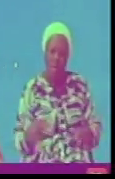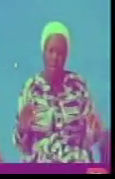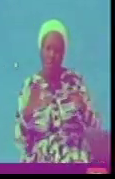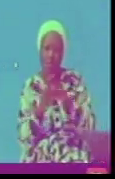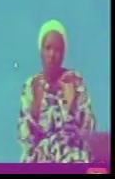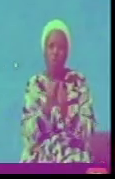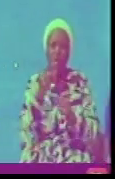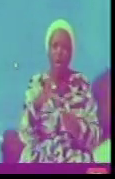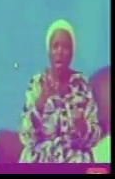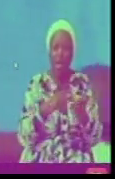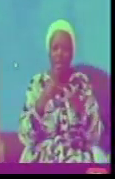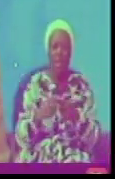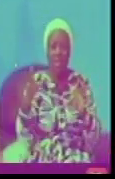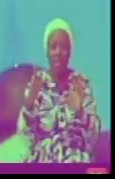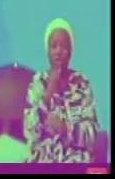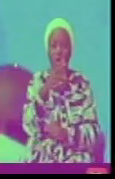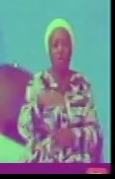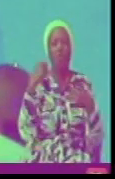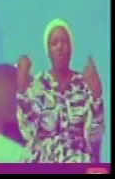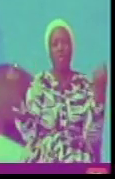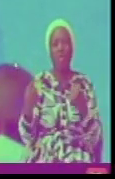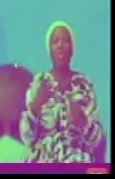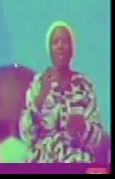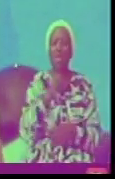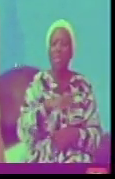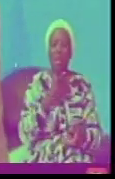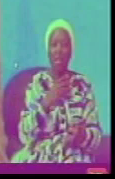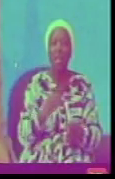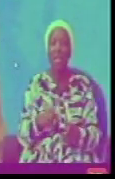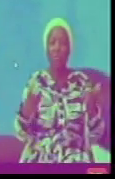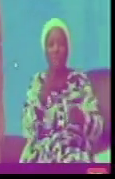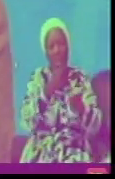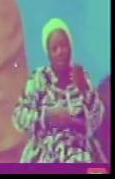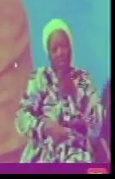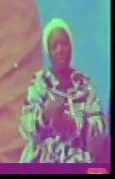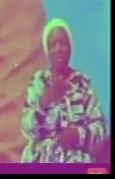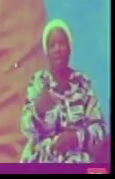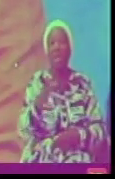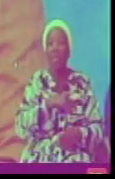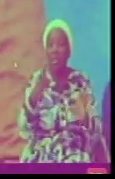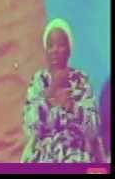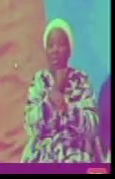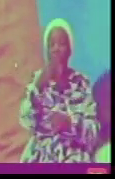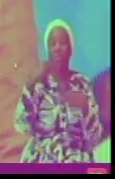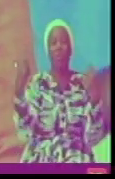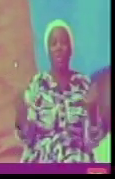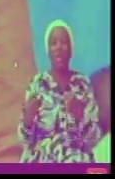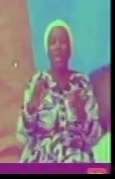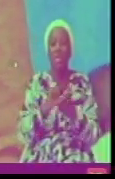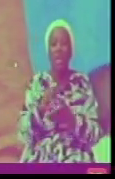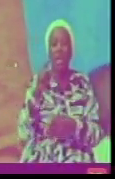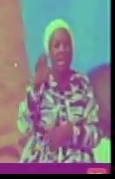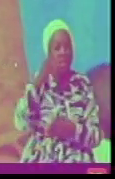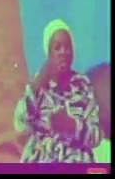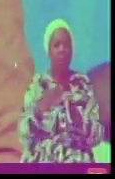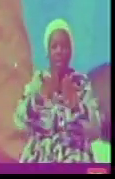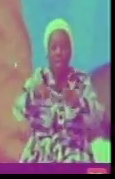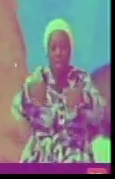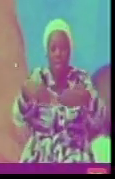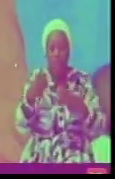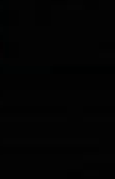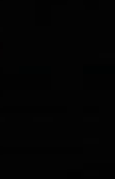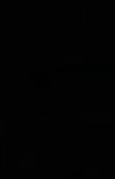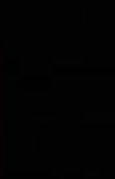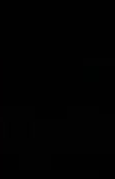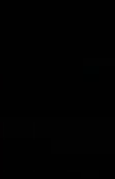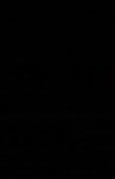down that he might identify with you and then take your sin. There's a great exchange here.